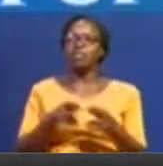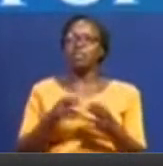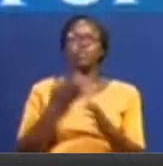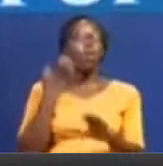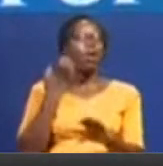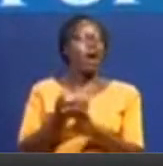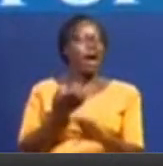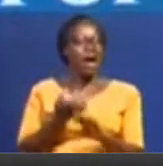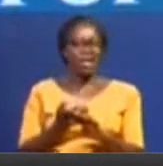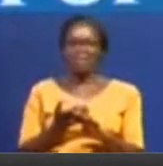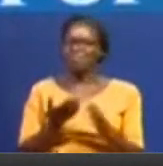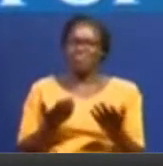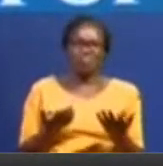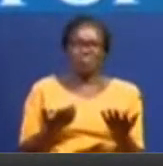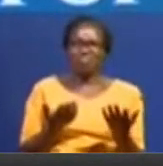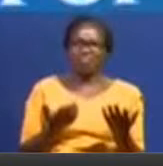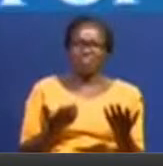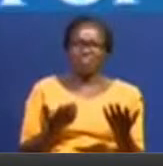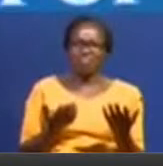The